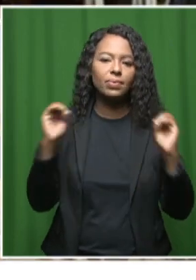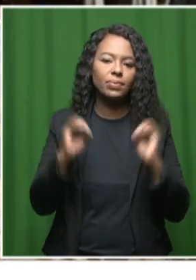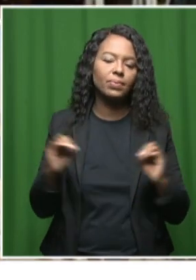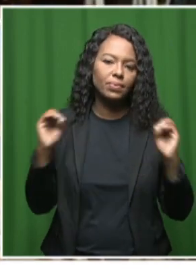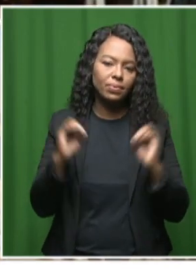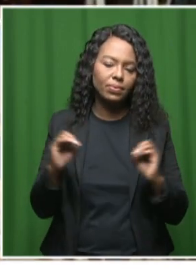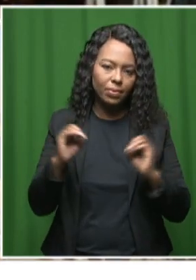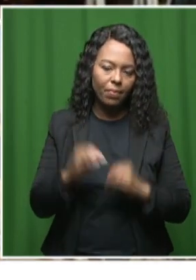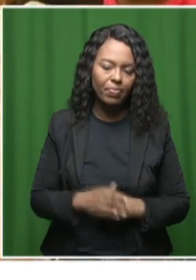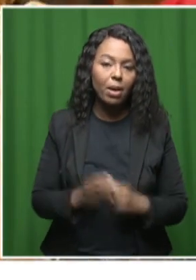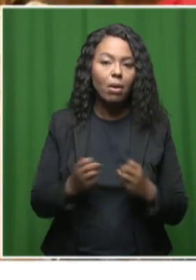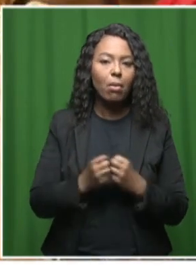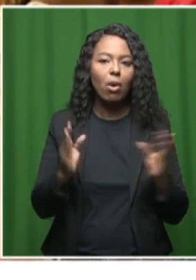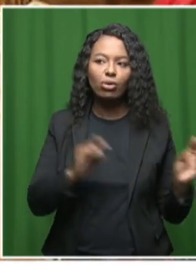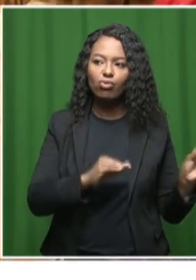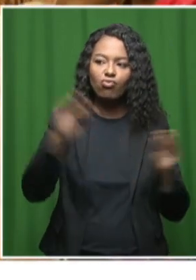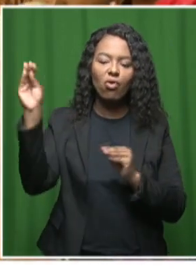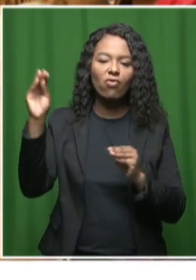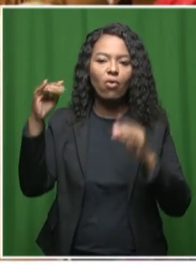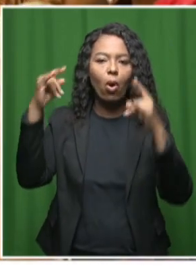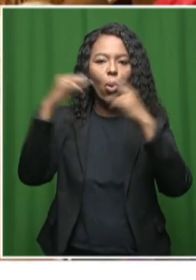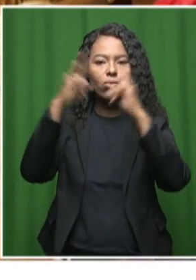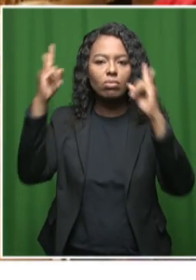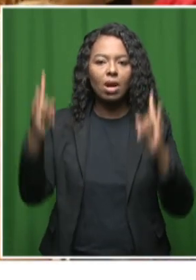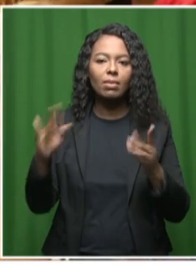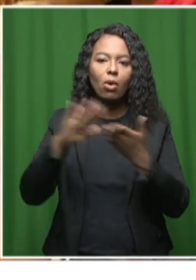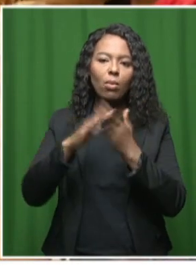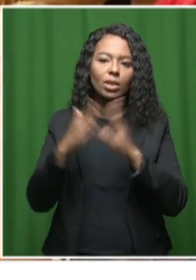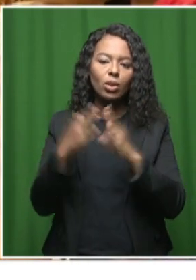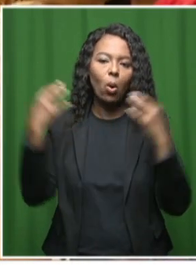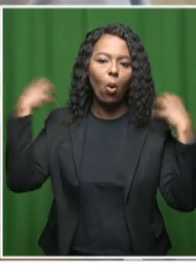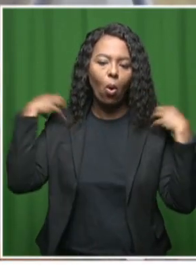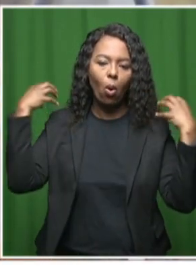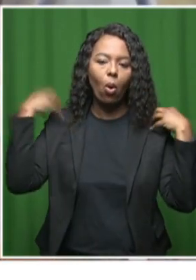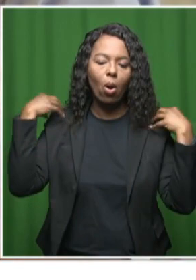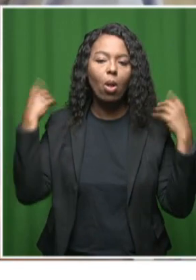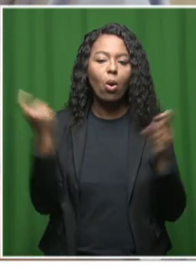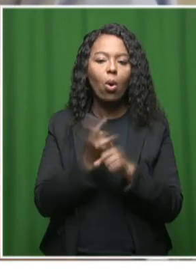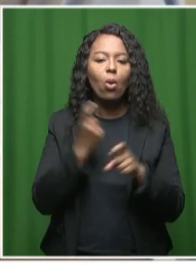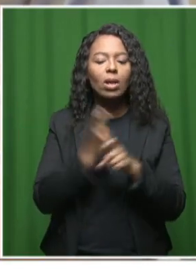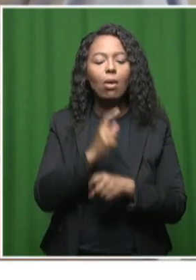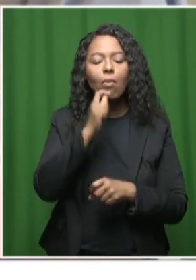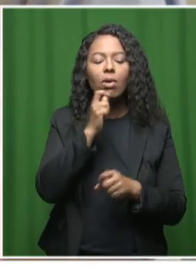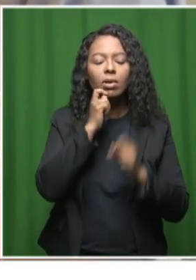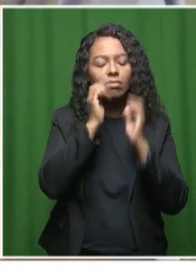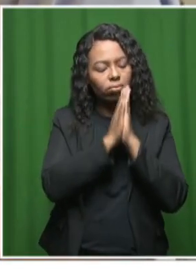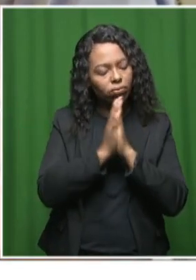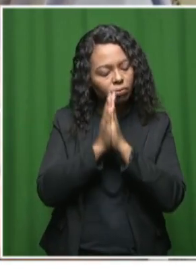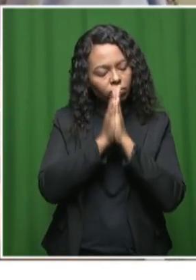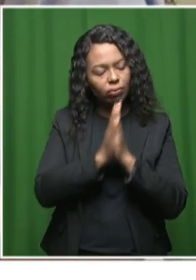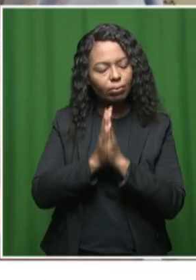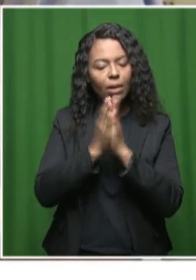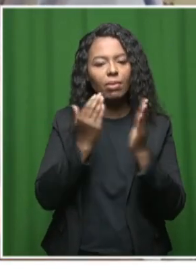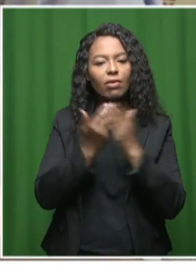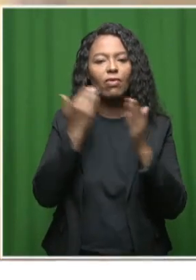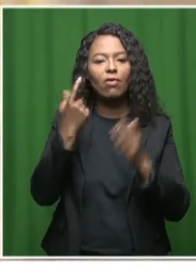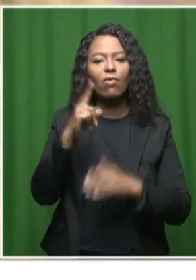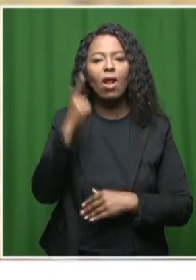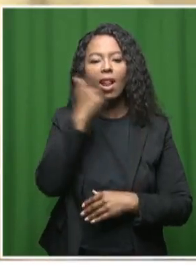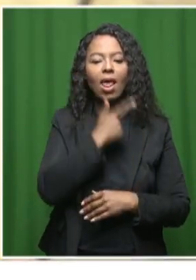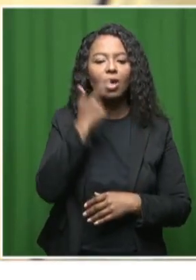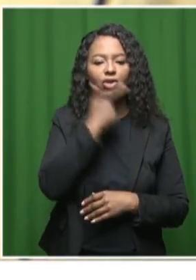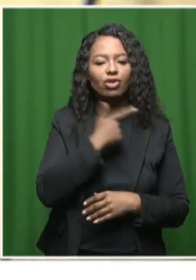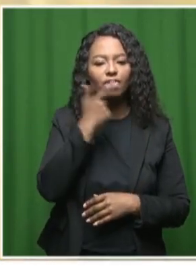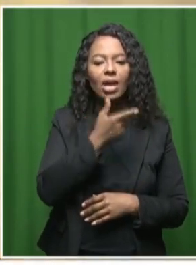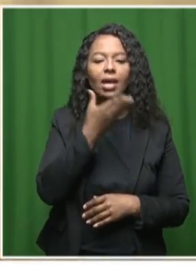moved to community halls. Flood survivors opened the day with prayer before being treated to a Christmas lunch.